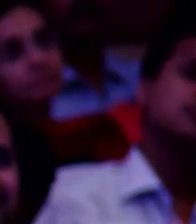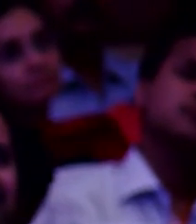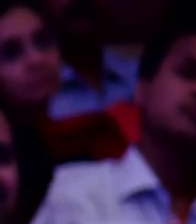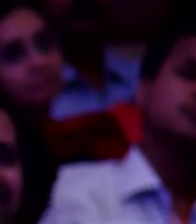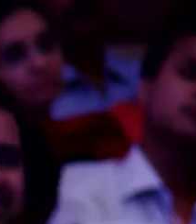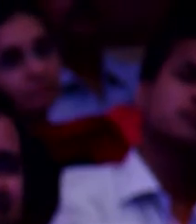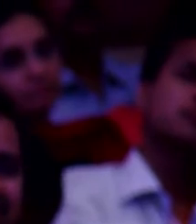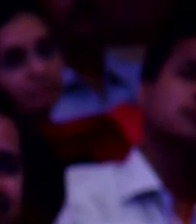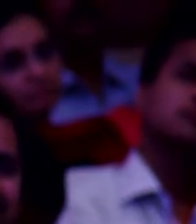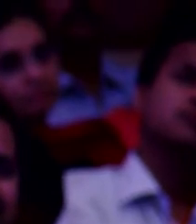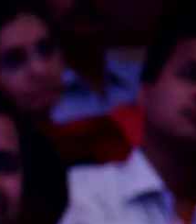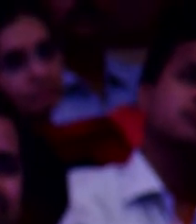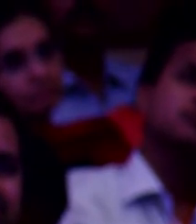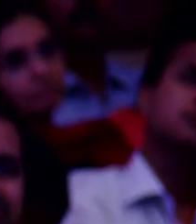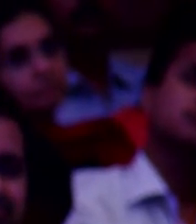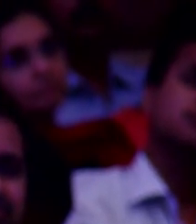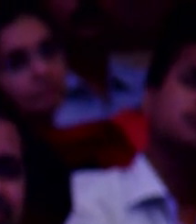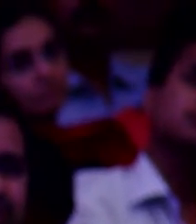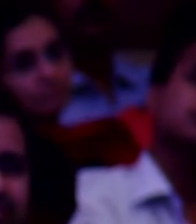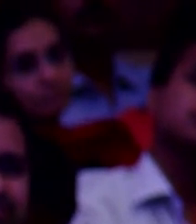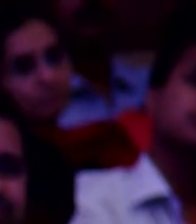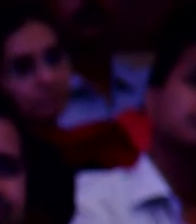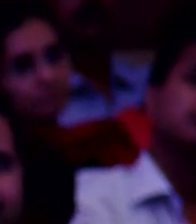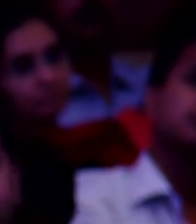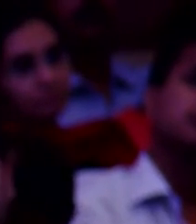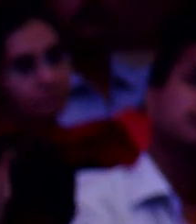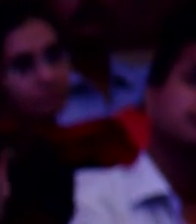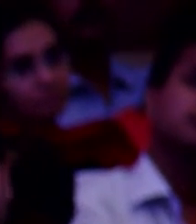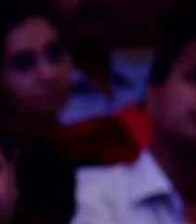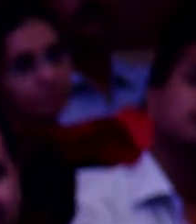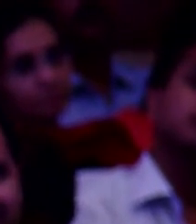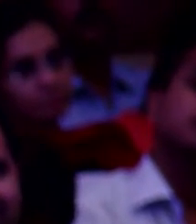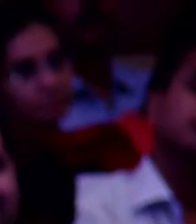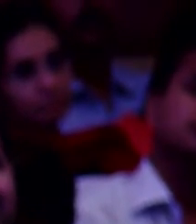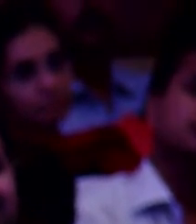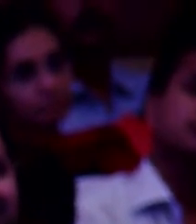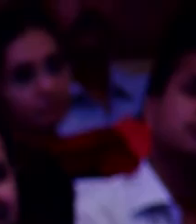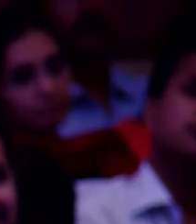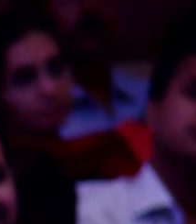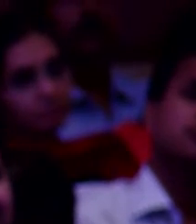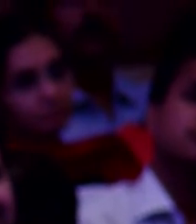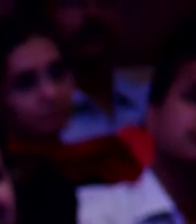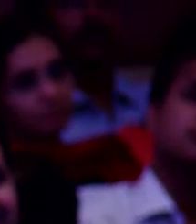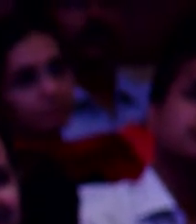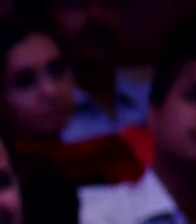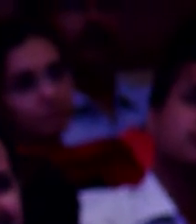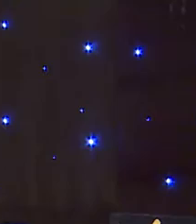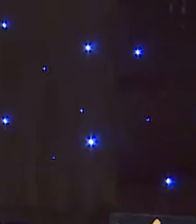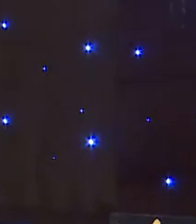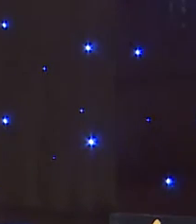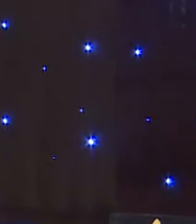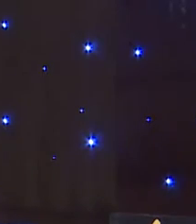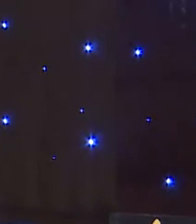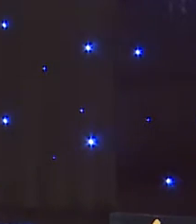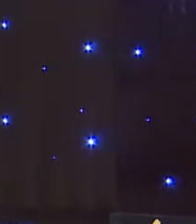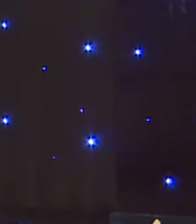more equipped to bring in the employable youth. So if you can work on that. Good suggestion.